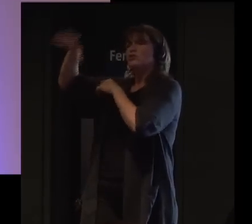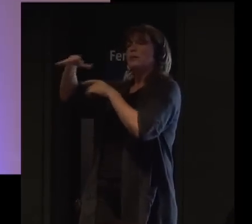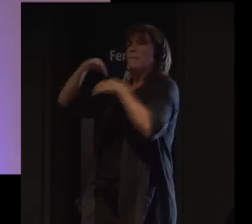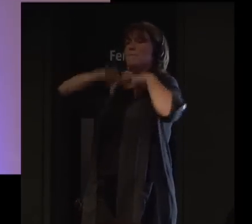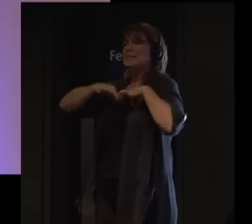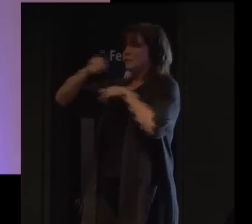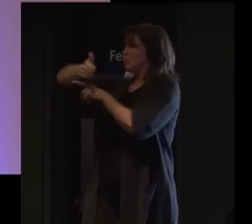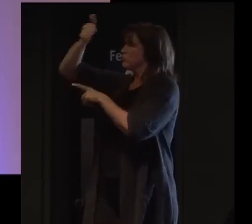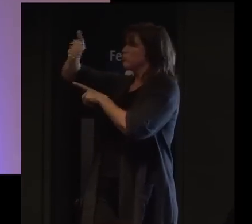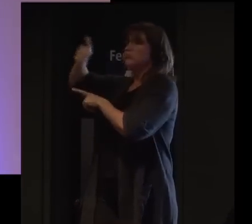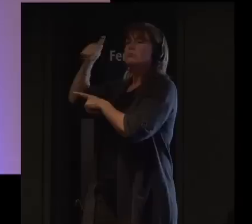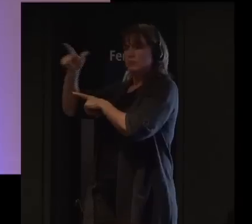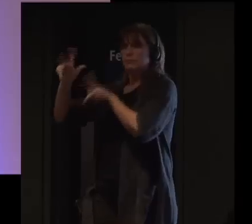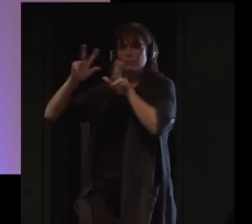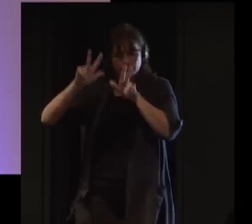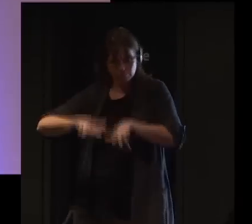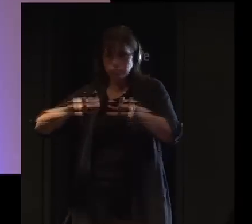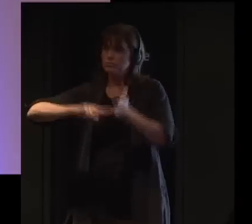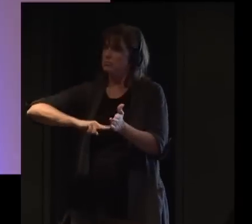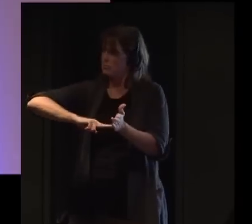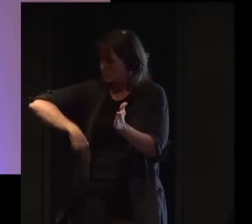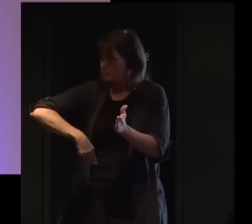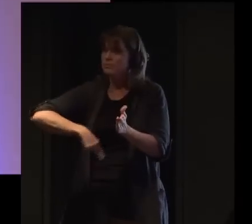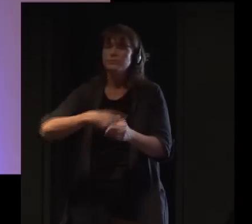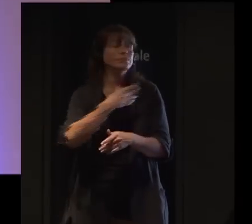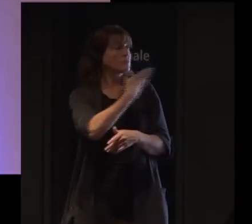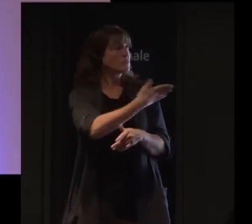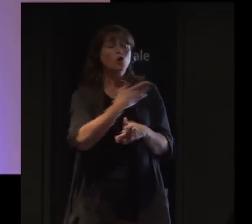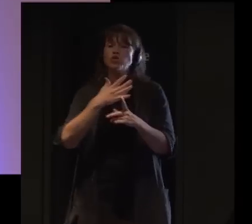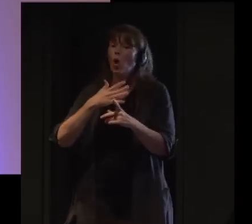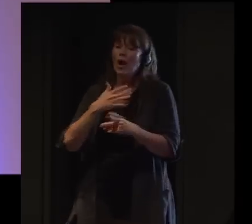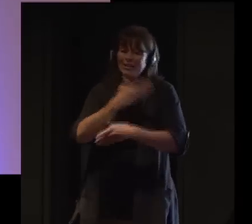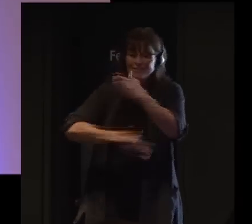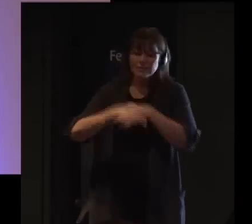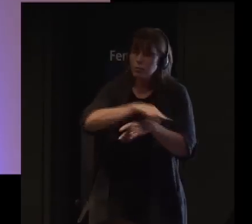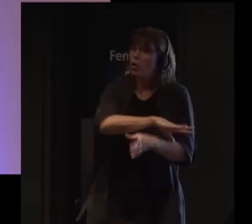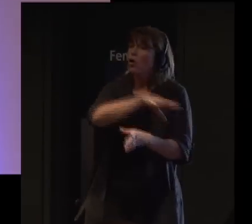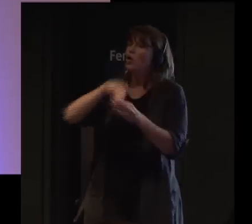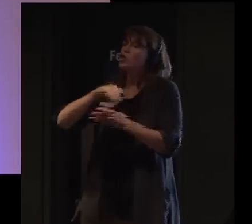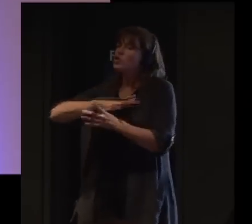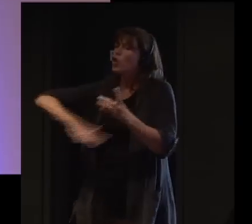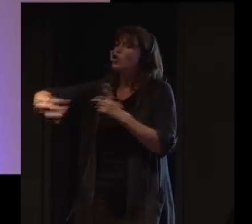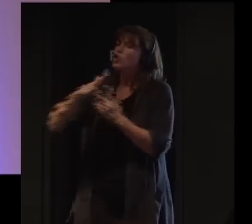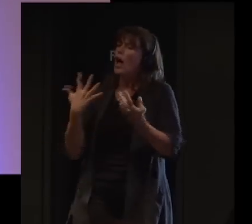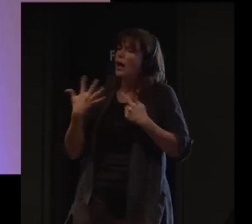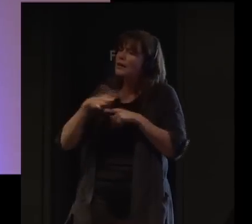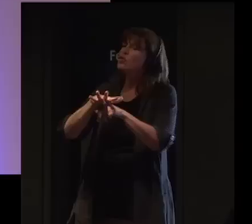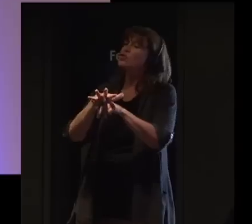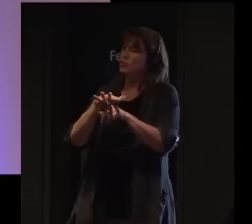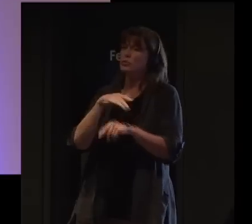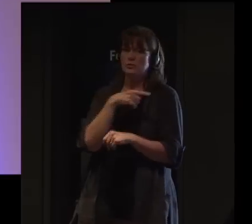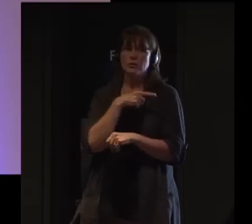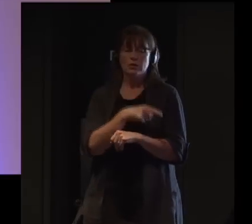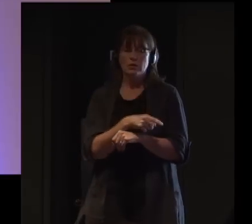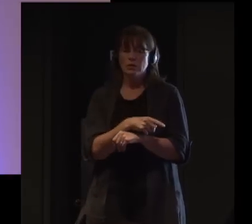the Council of Europe has been dealing with the social inclusion of people with disabilities for decades. And if I just want to